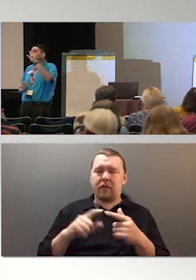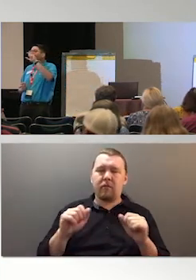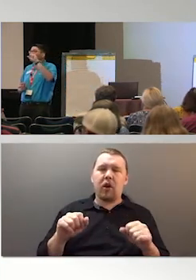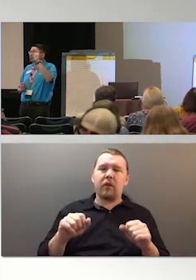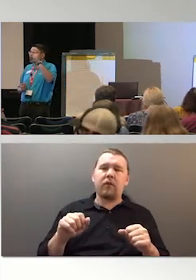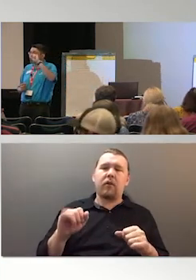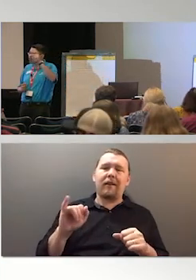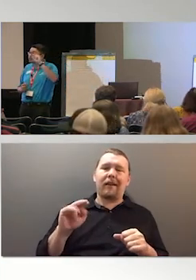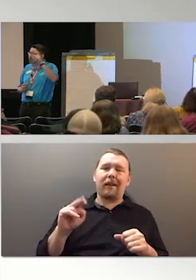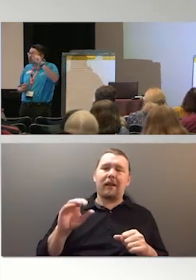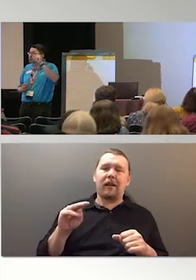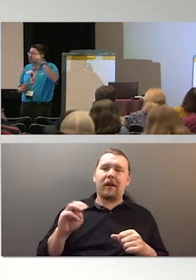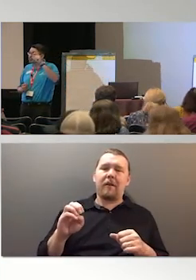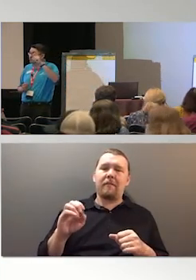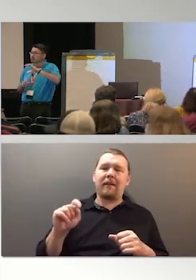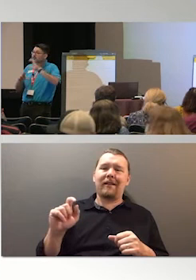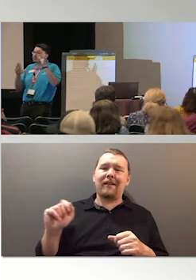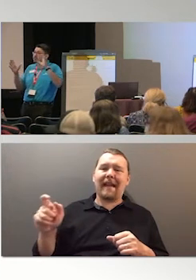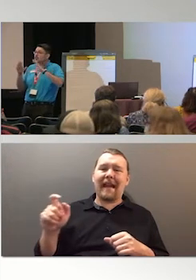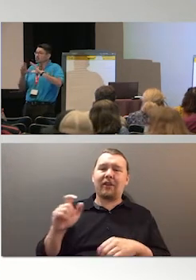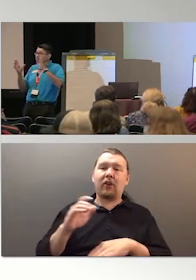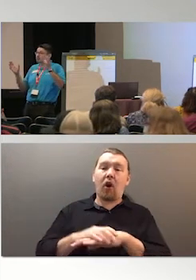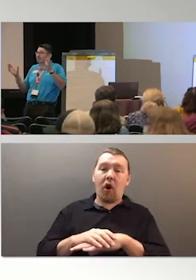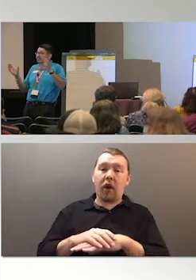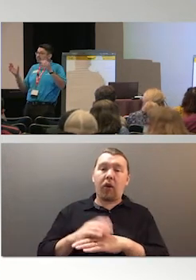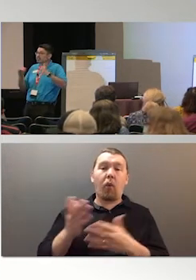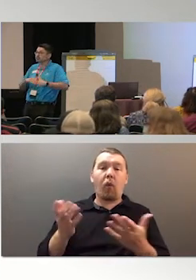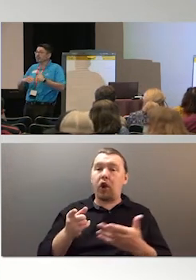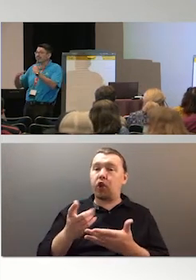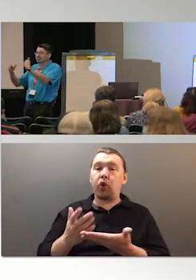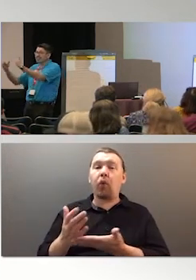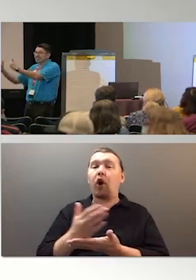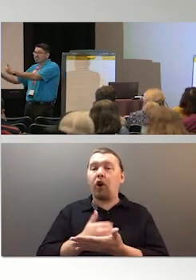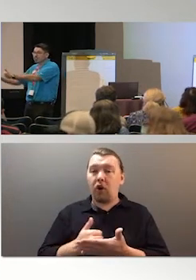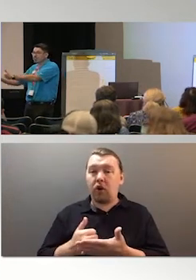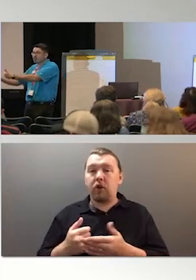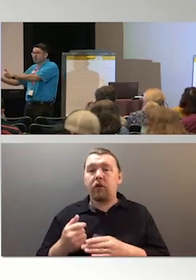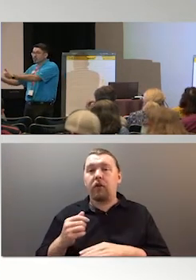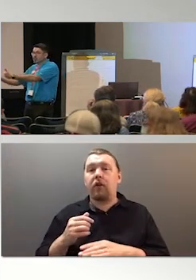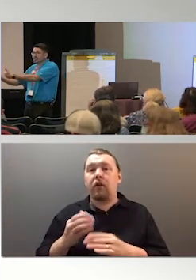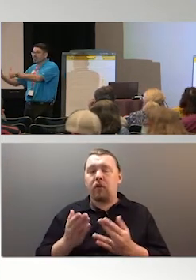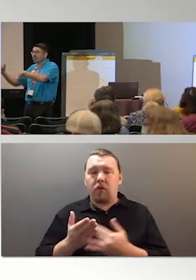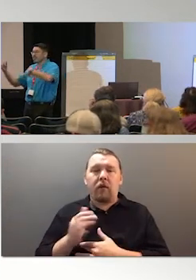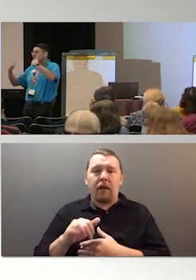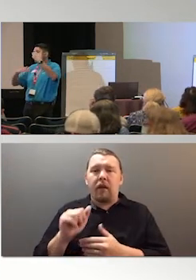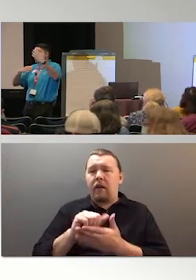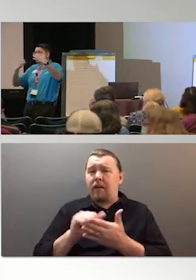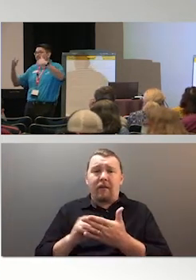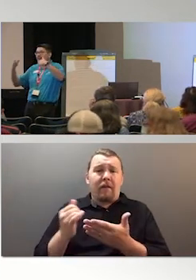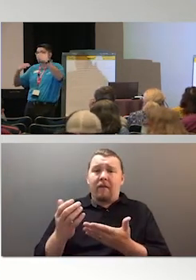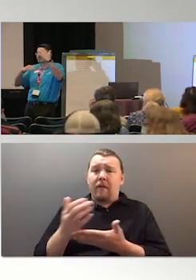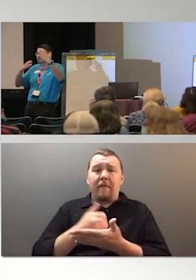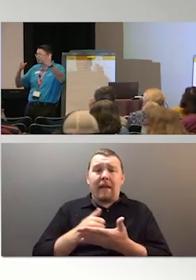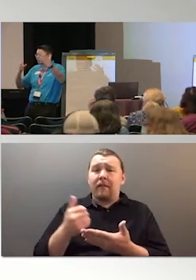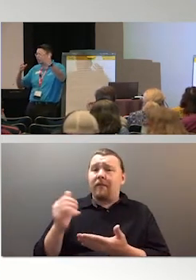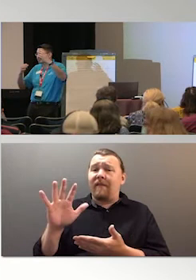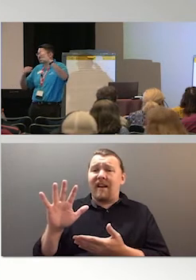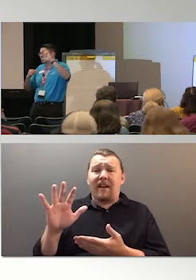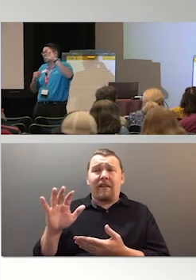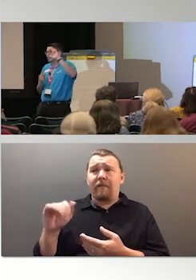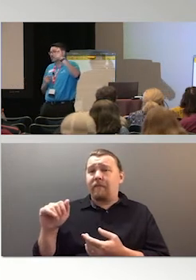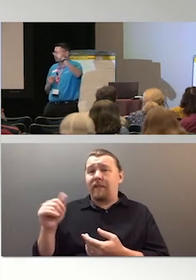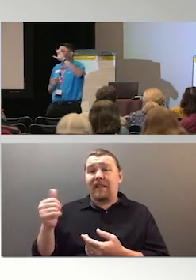income tax on the earnings portion, because remember these grow tax-free. These are after-tax dollars going in. If it makes